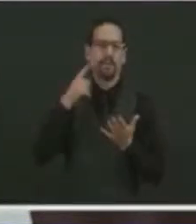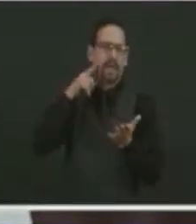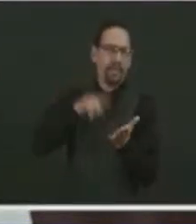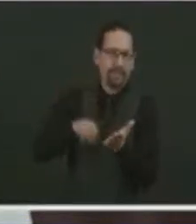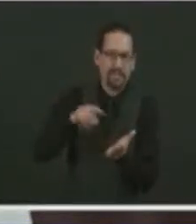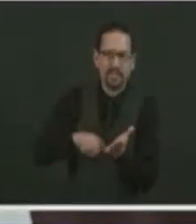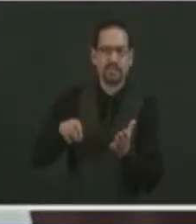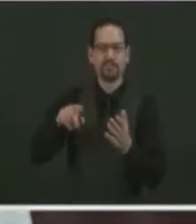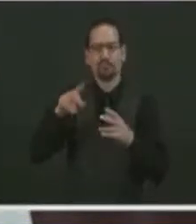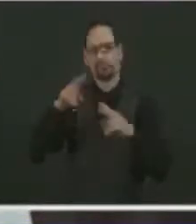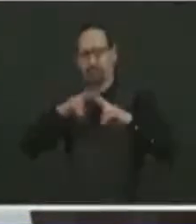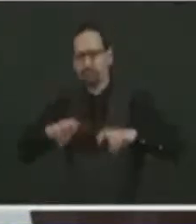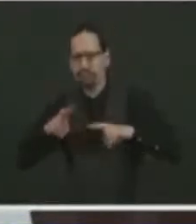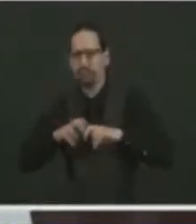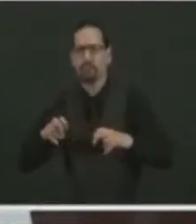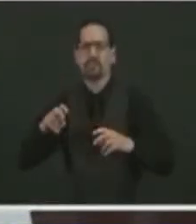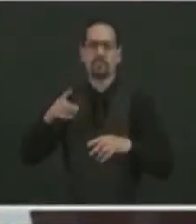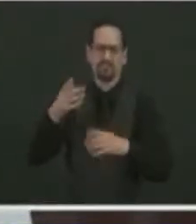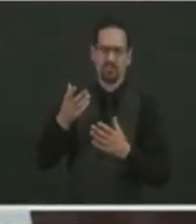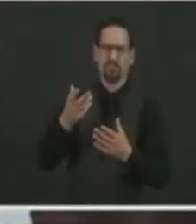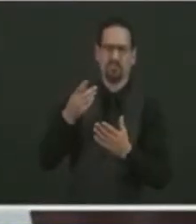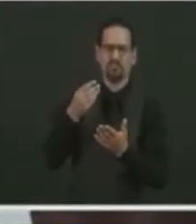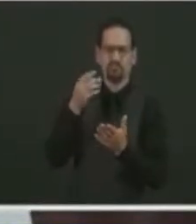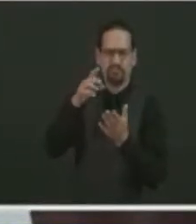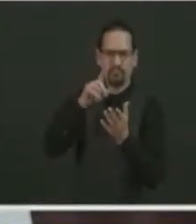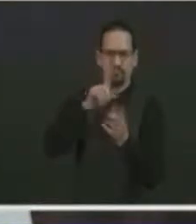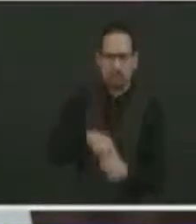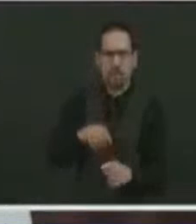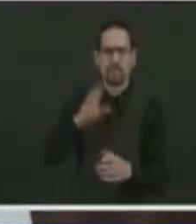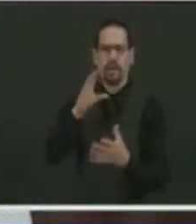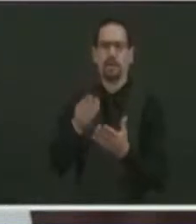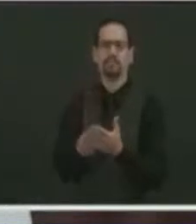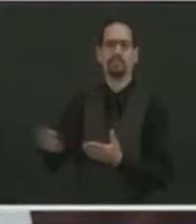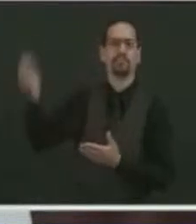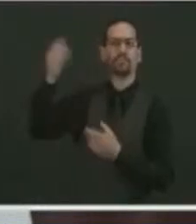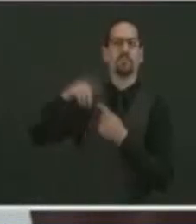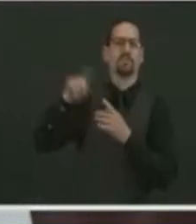investigation to the Colonel of the State Police or the Attorney General.